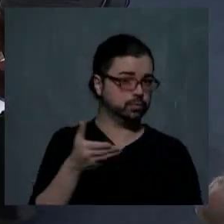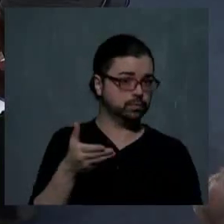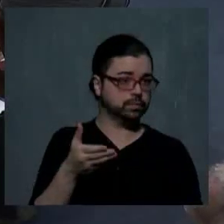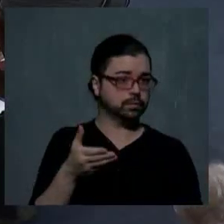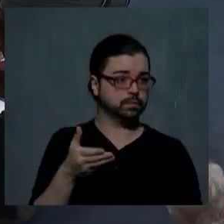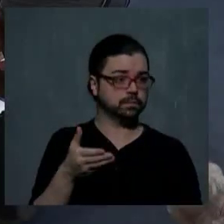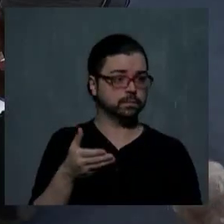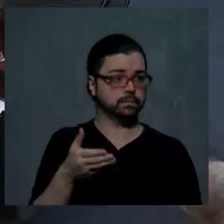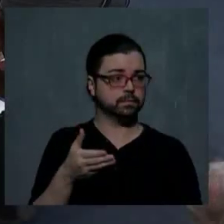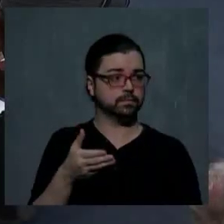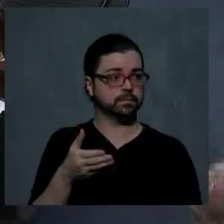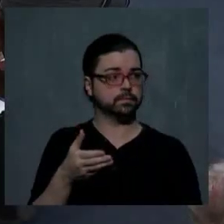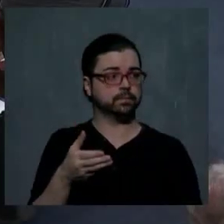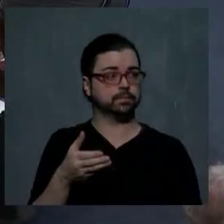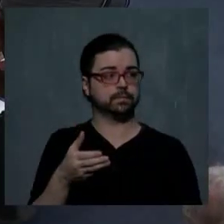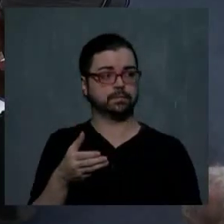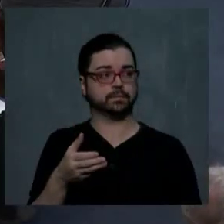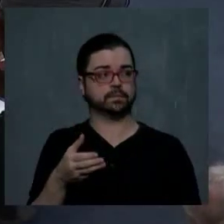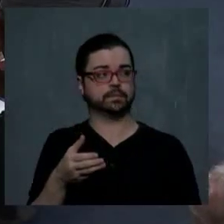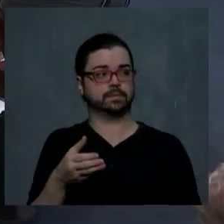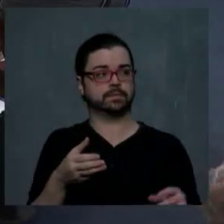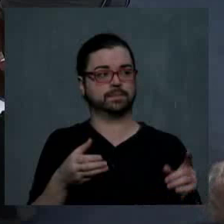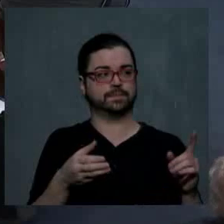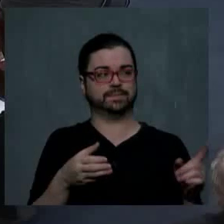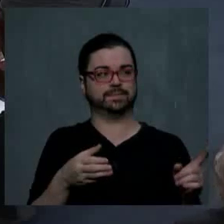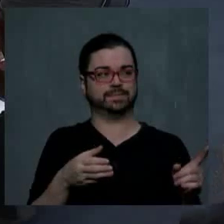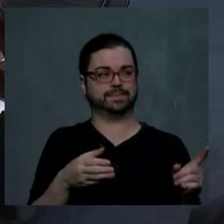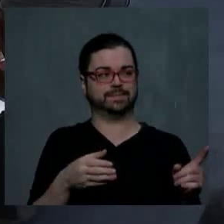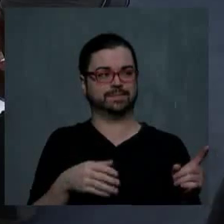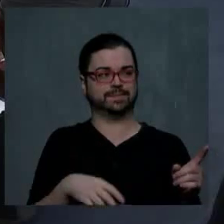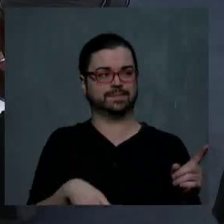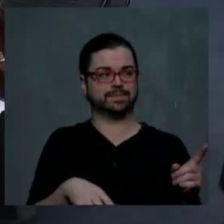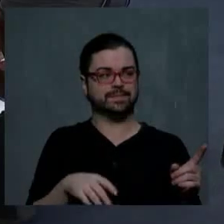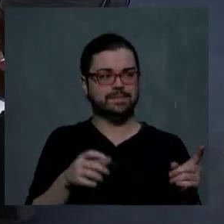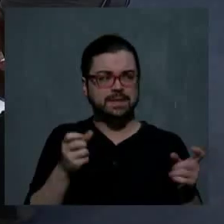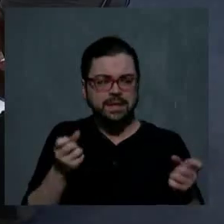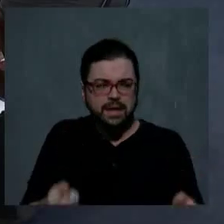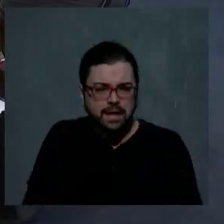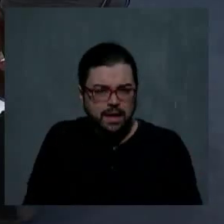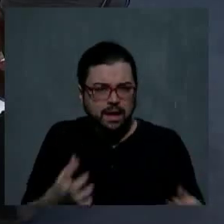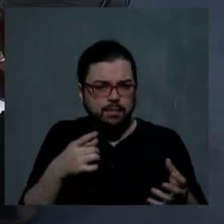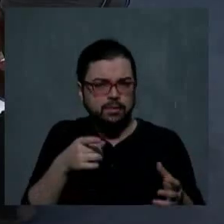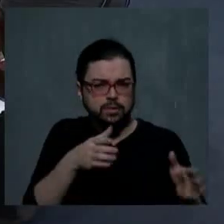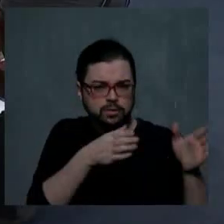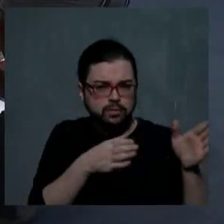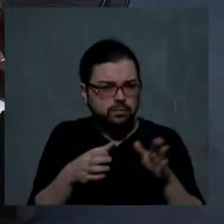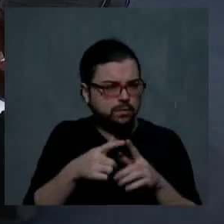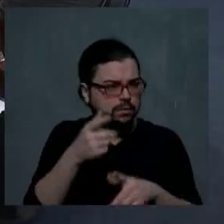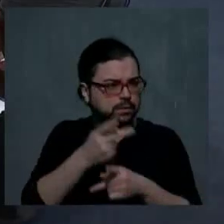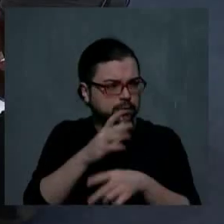Hey, Commissioner Tim, how Lahad? much cut is the maximum that you plan on having on this little hill?